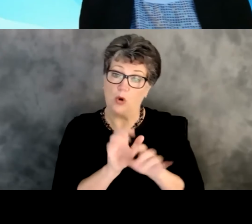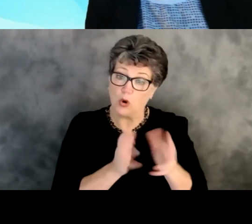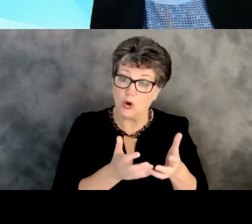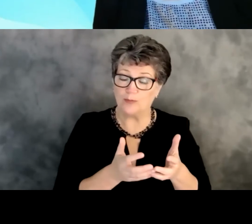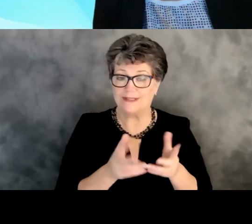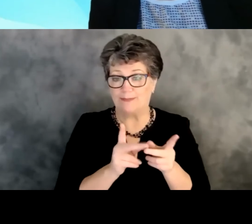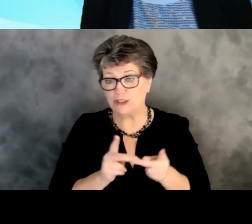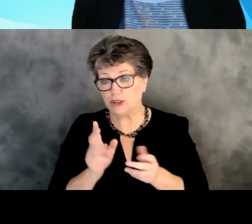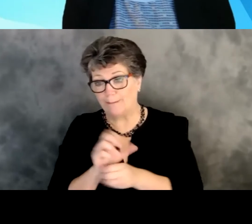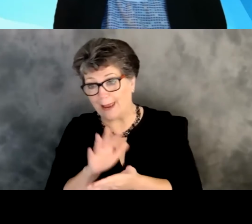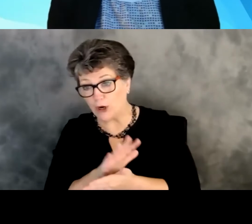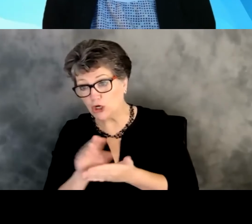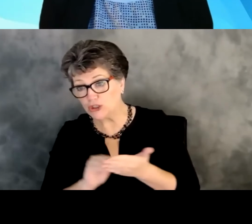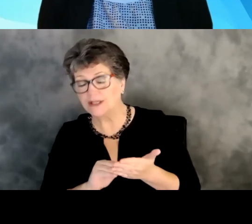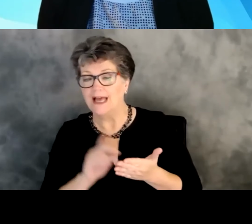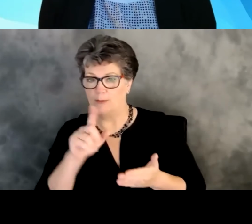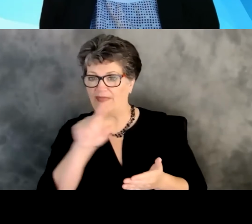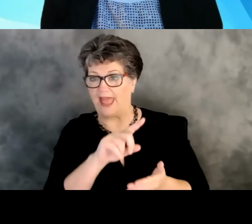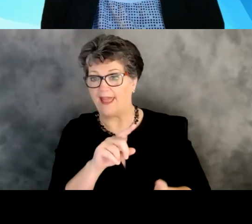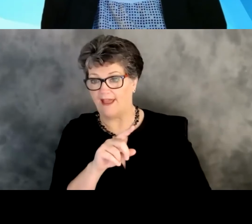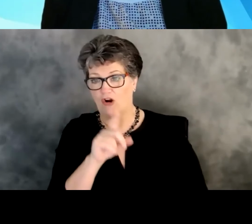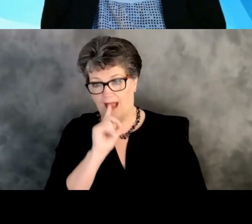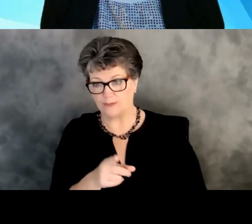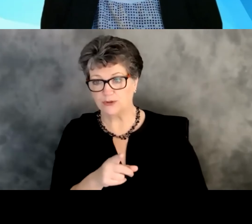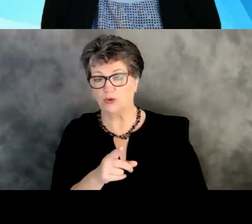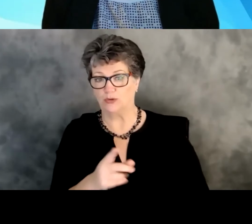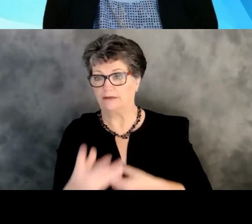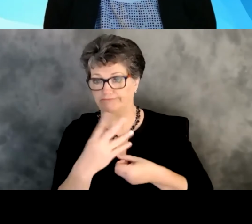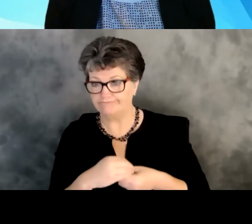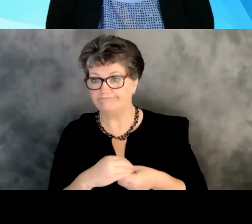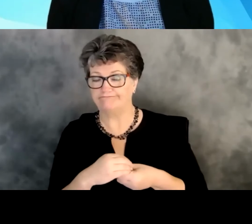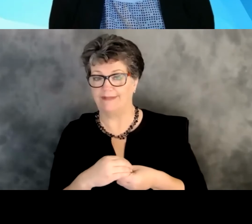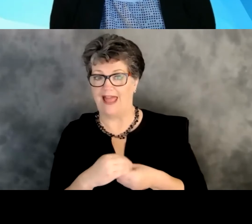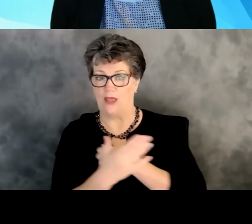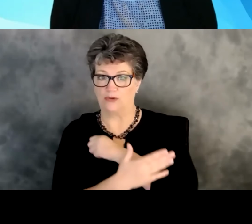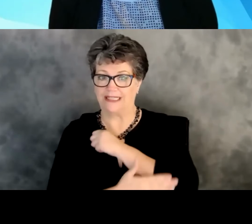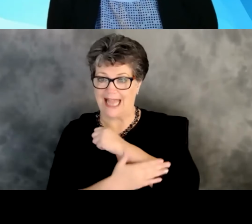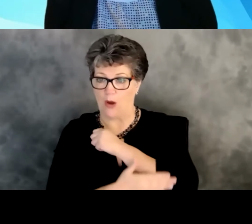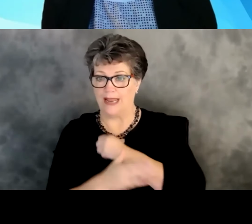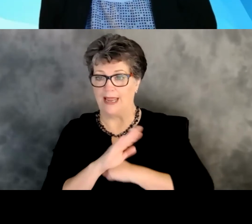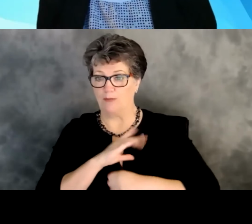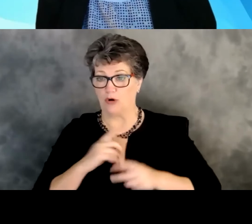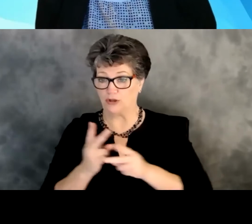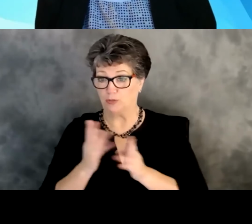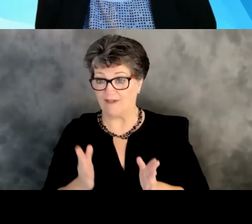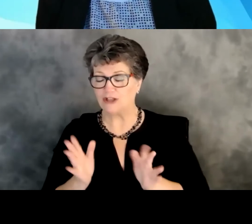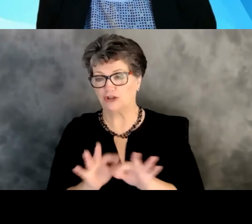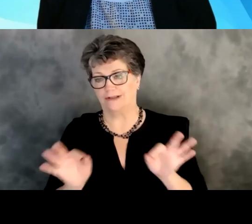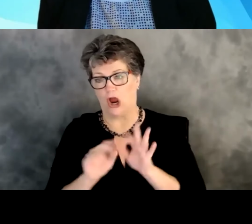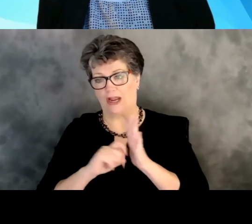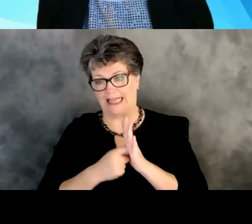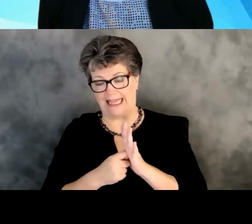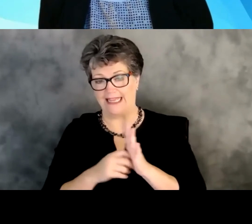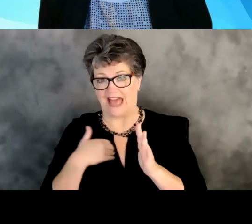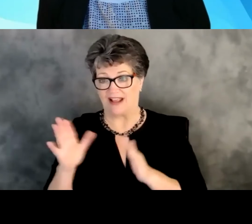position papers, but they are absolutely, and those County Board of Soups are key in having